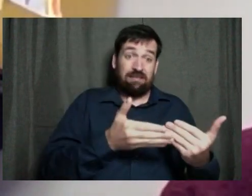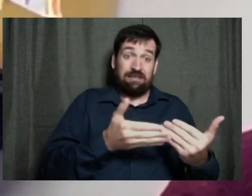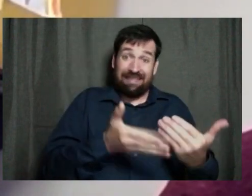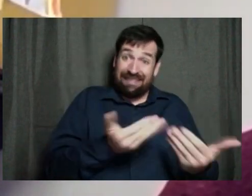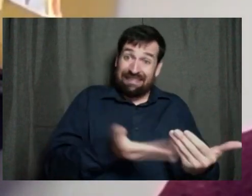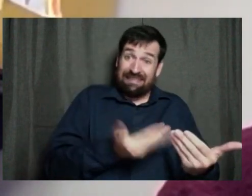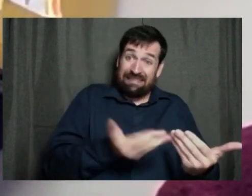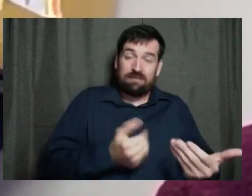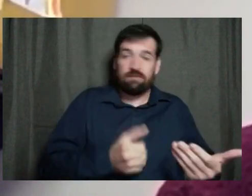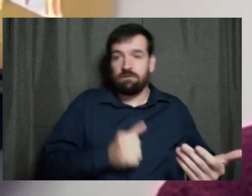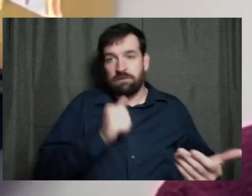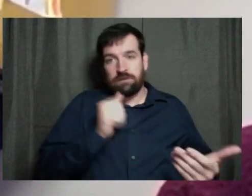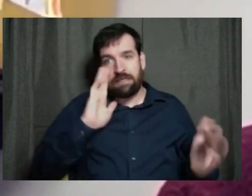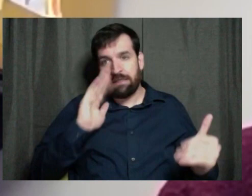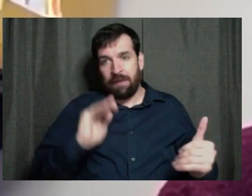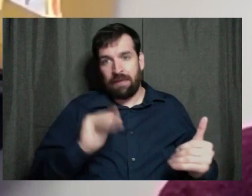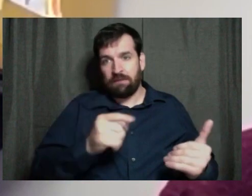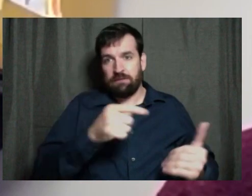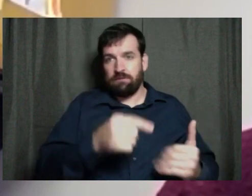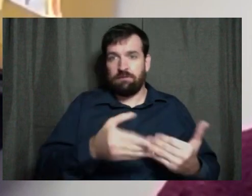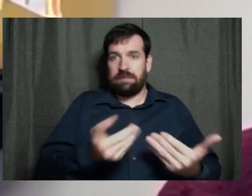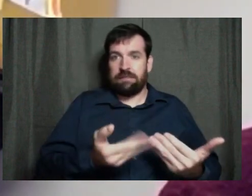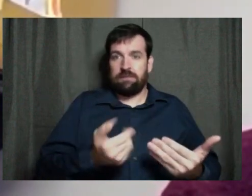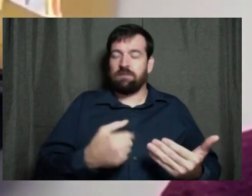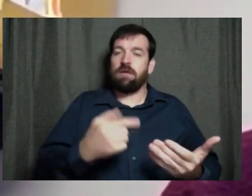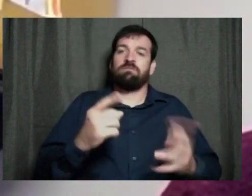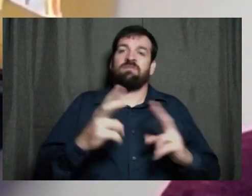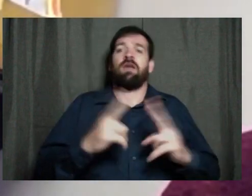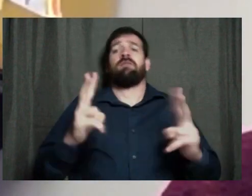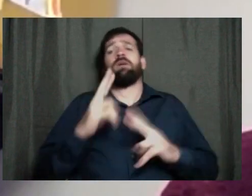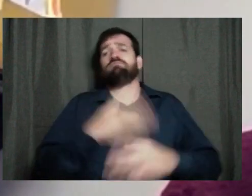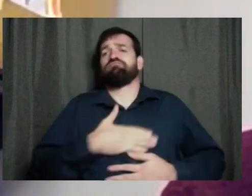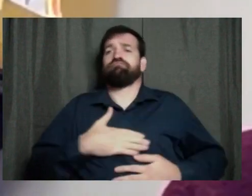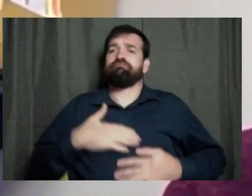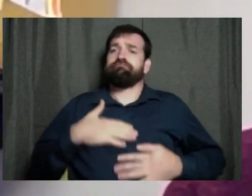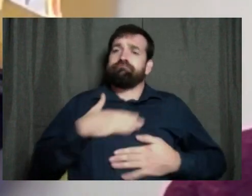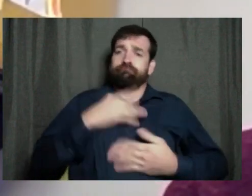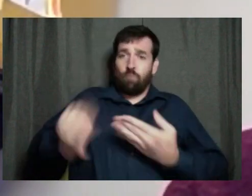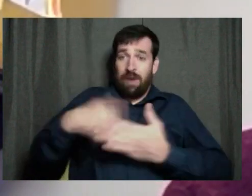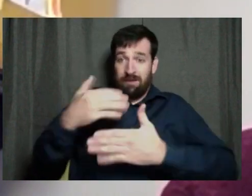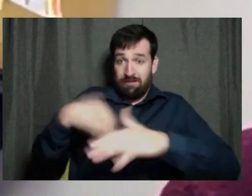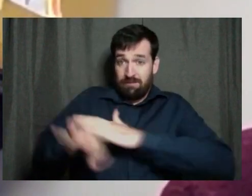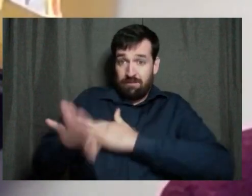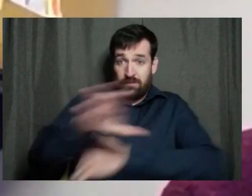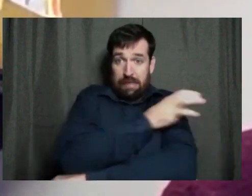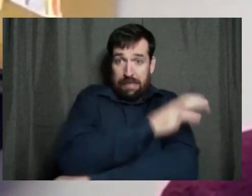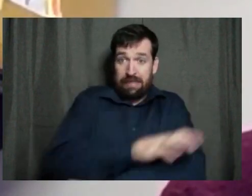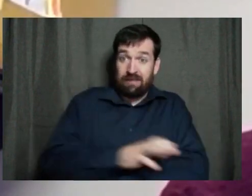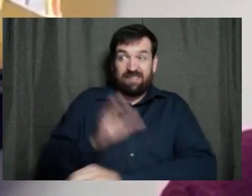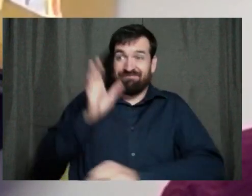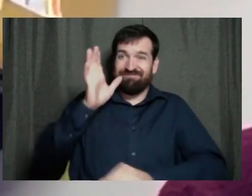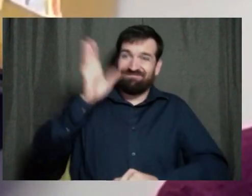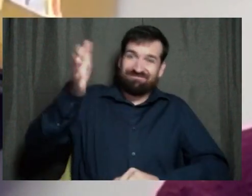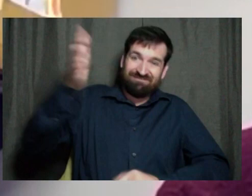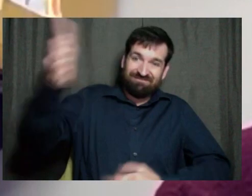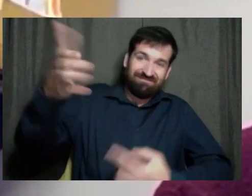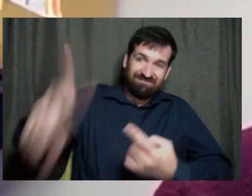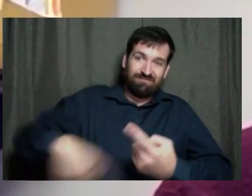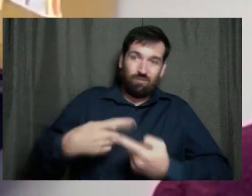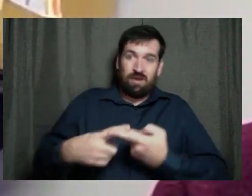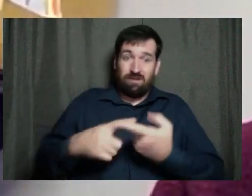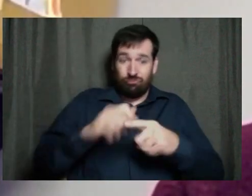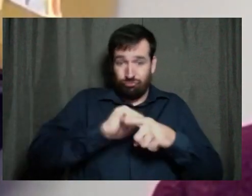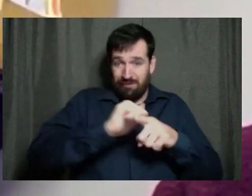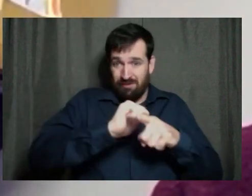be easy. So I'm extremely grateful that when I go into the clinic someday, when I'm done with all my